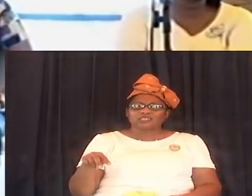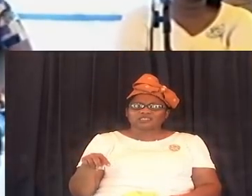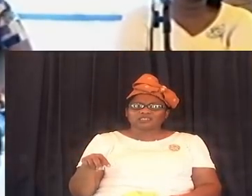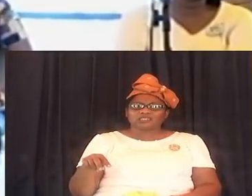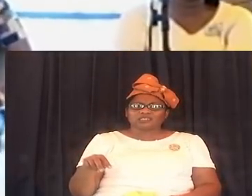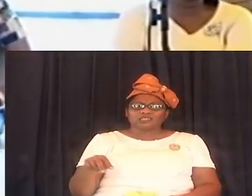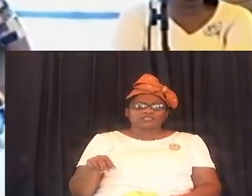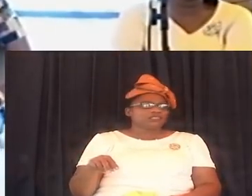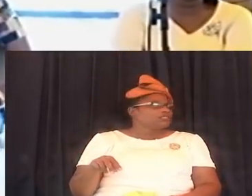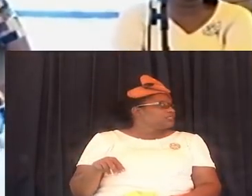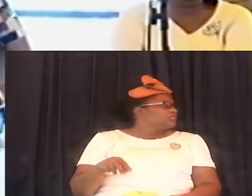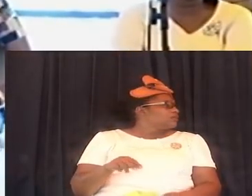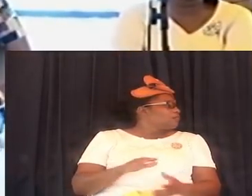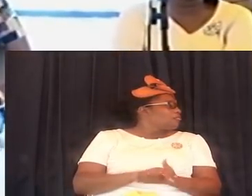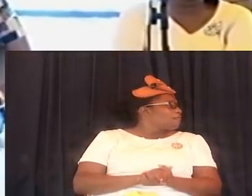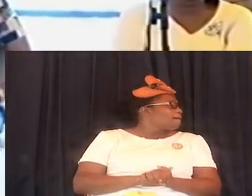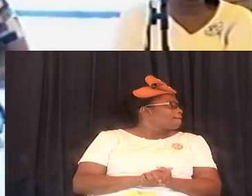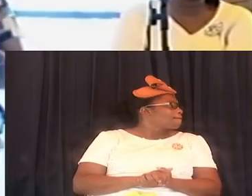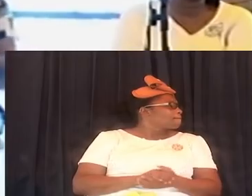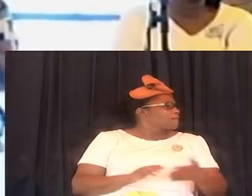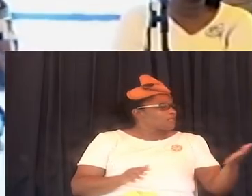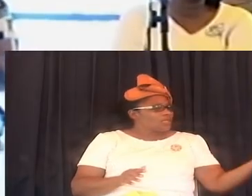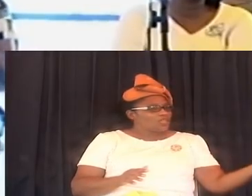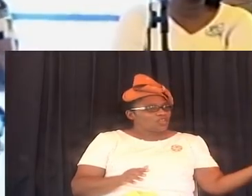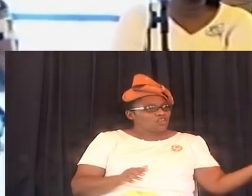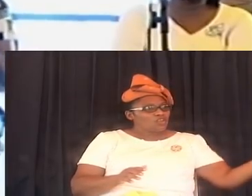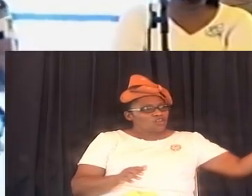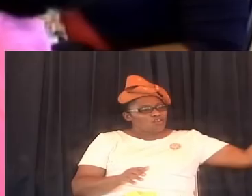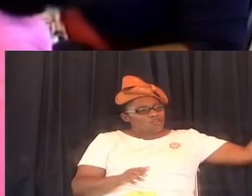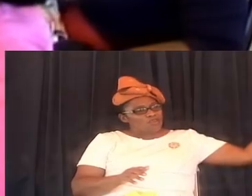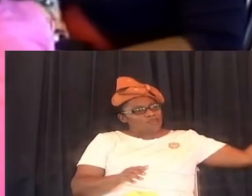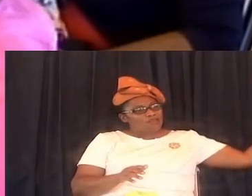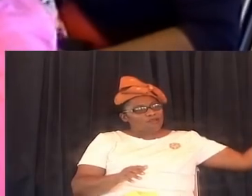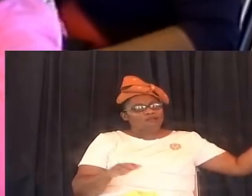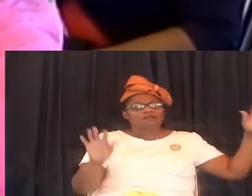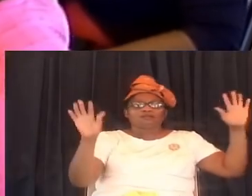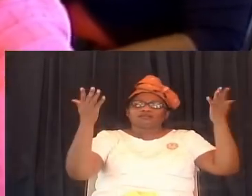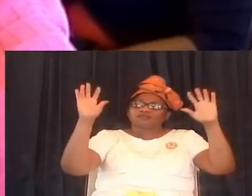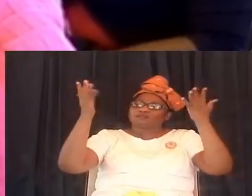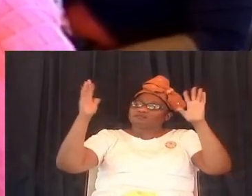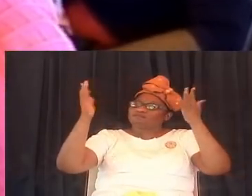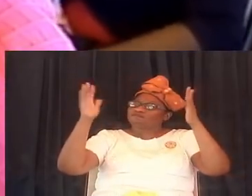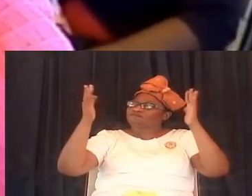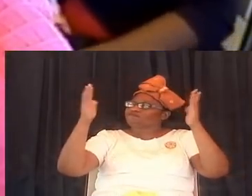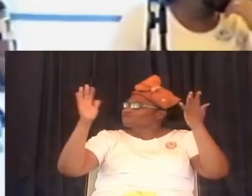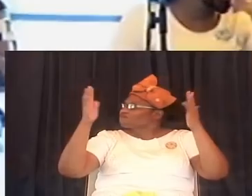member. Amen, amen. Church, put your hands together for our visitors.